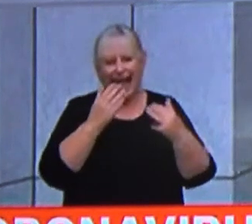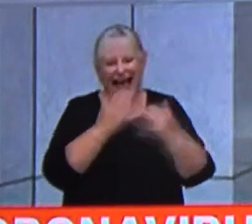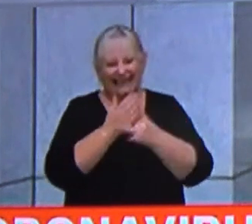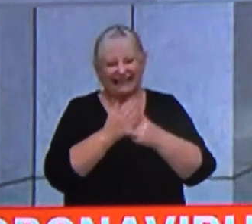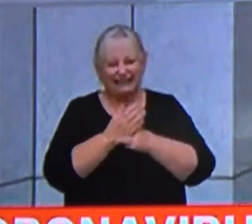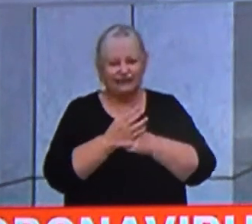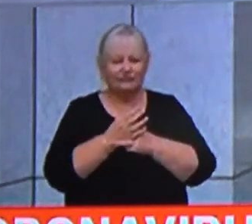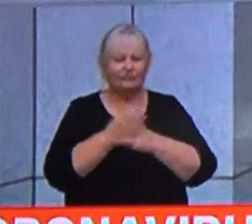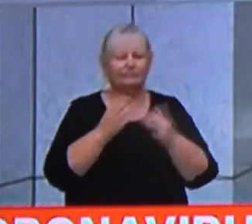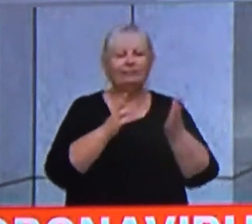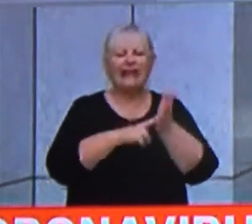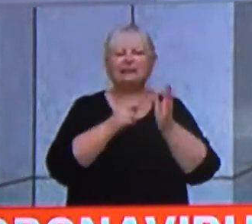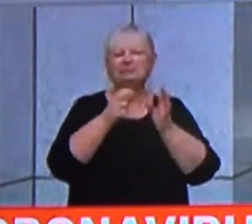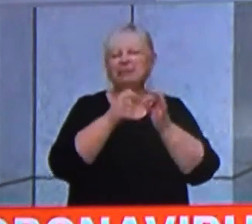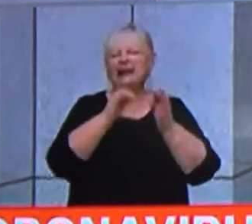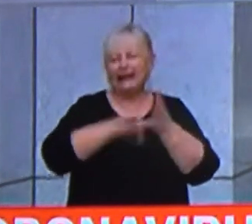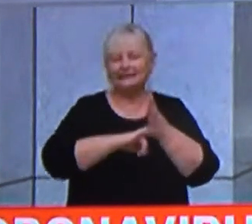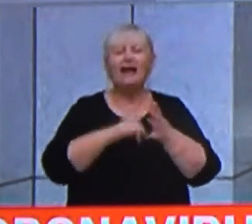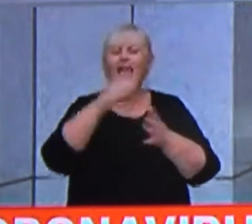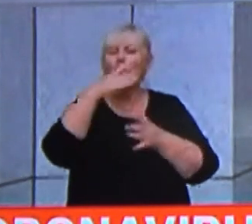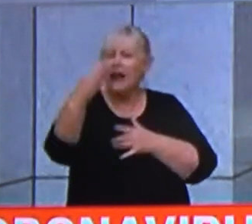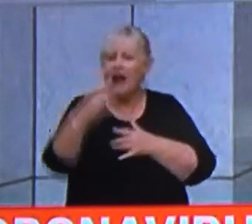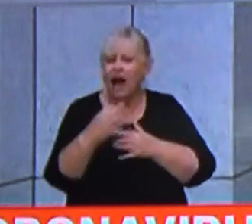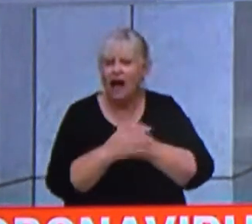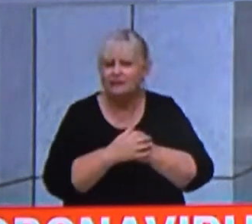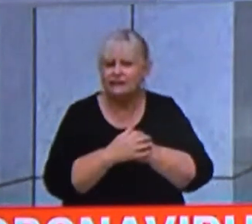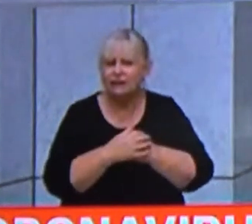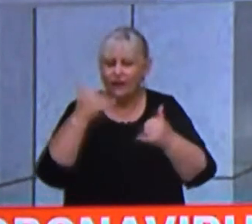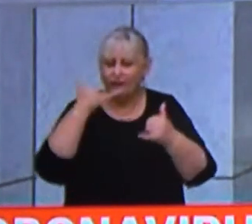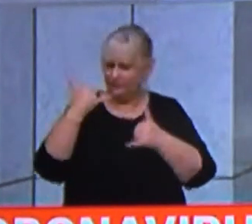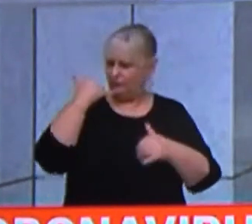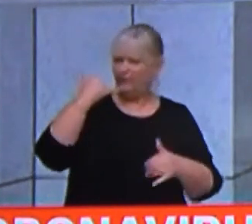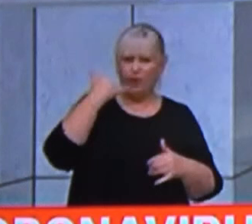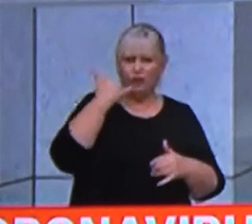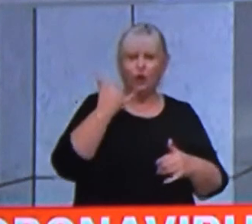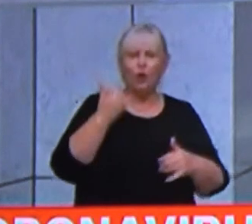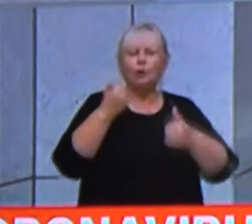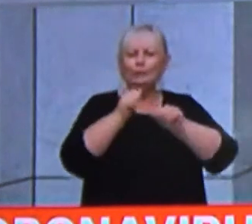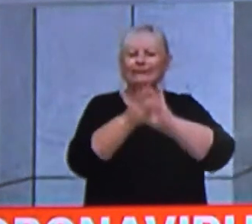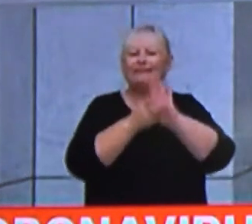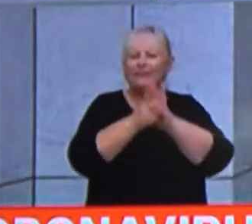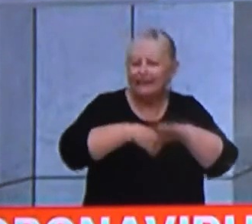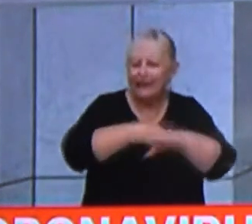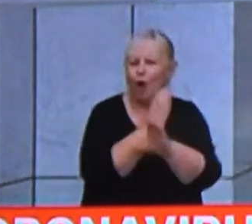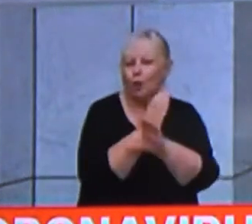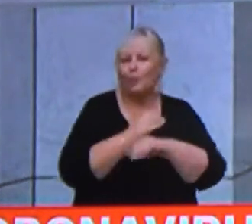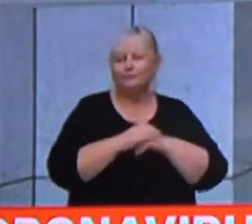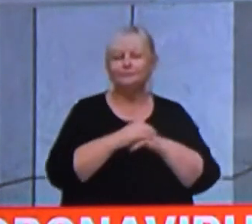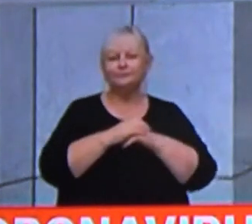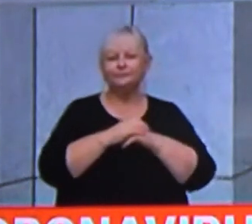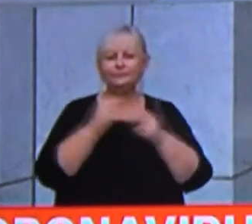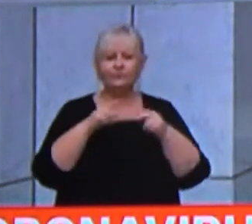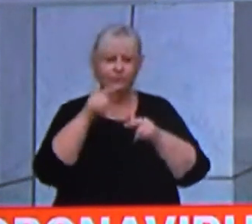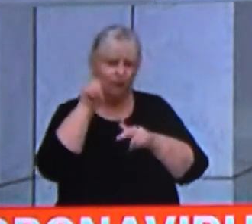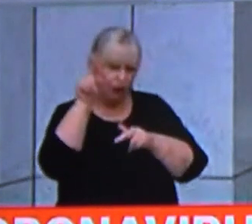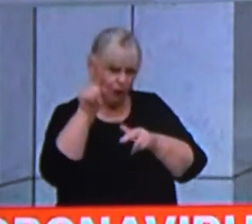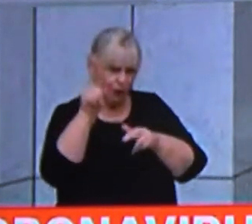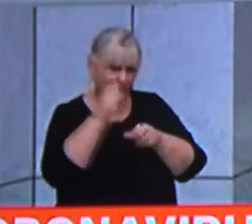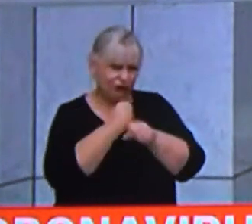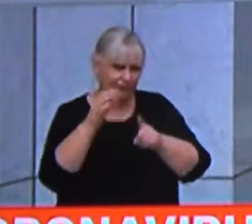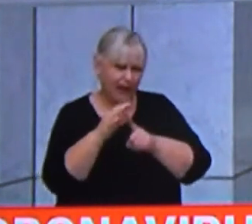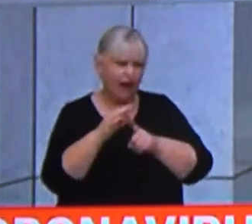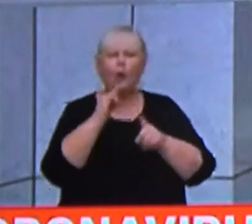all Australians. And I commend the work that so many have done for it. But I would also like to stop and reflect